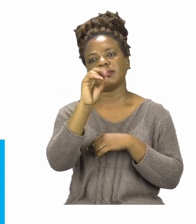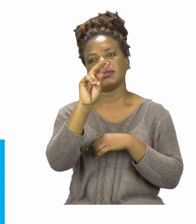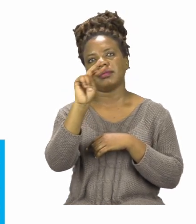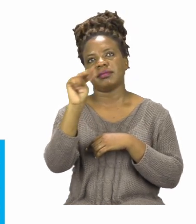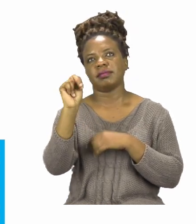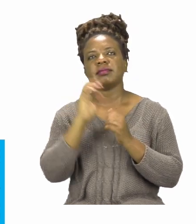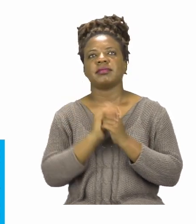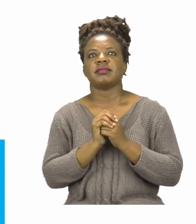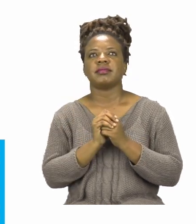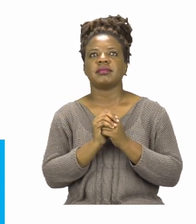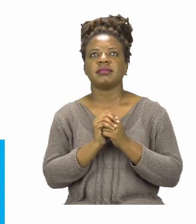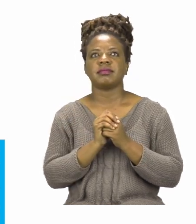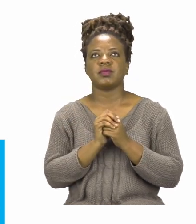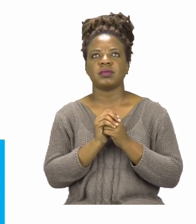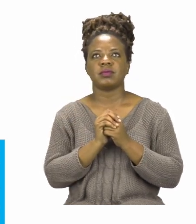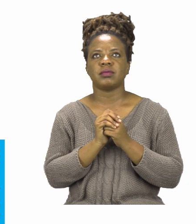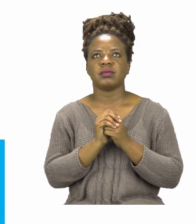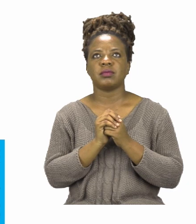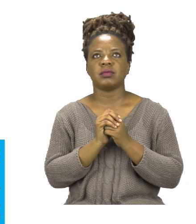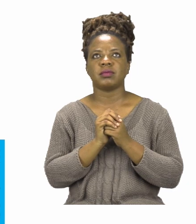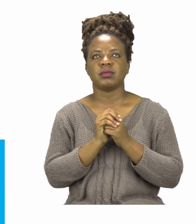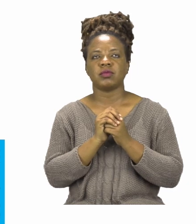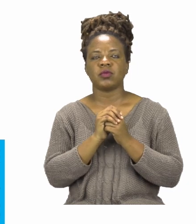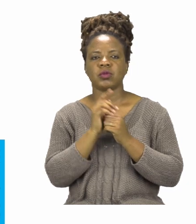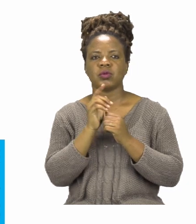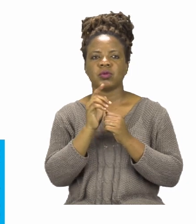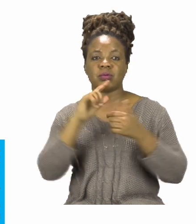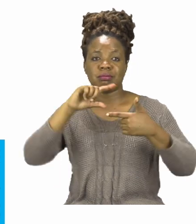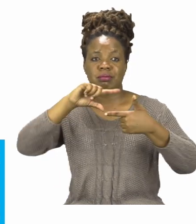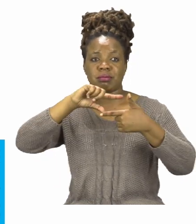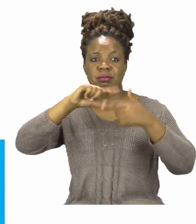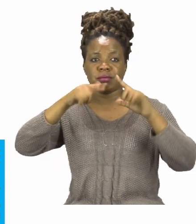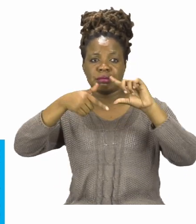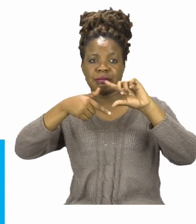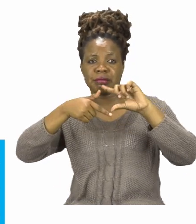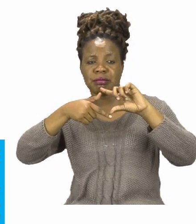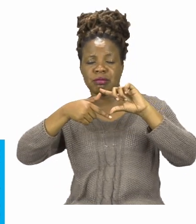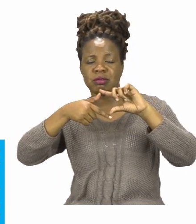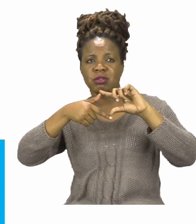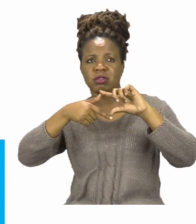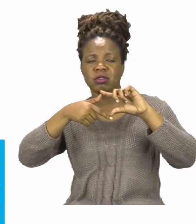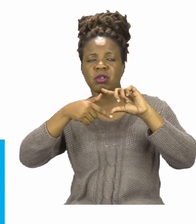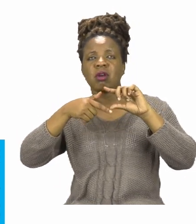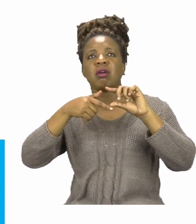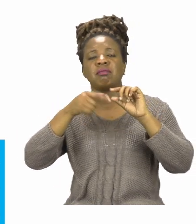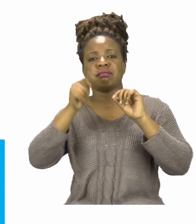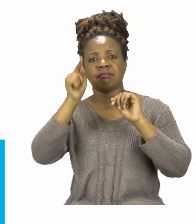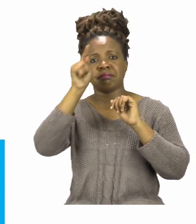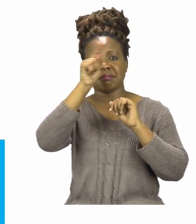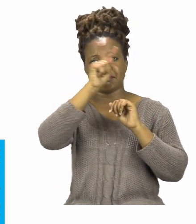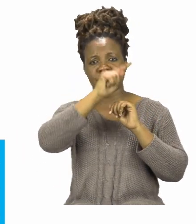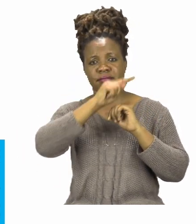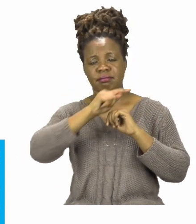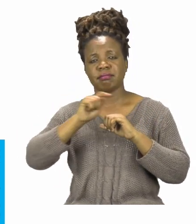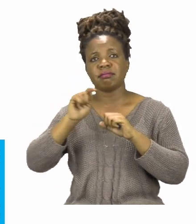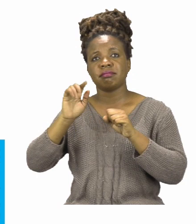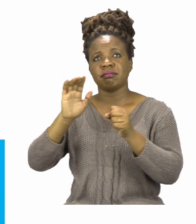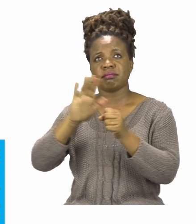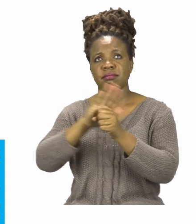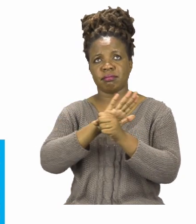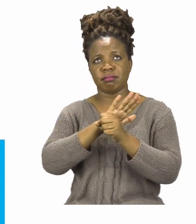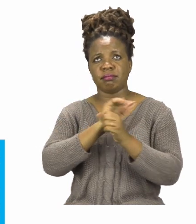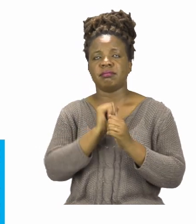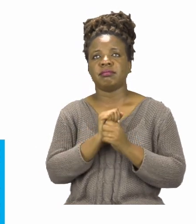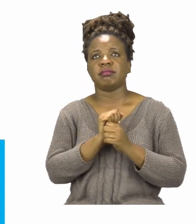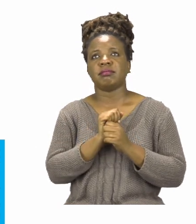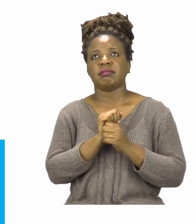parts of a whole shape or something else. You can see that parts of the shapes we